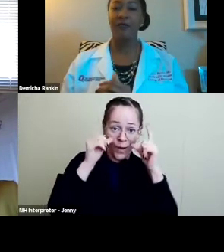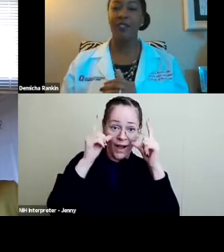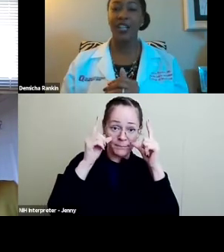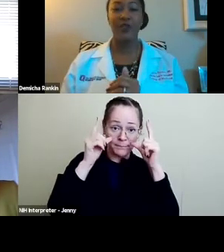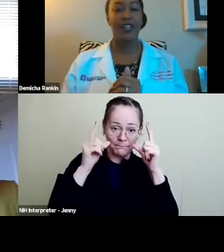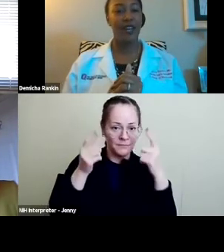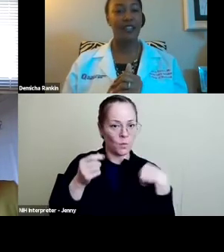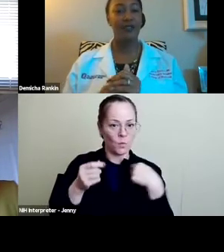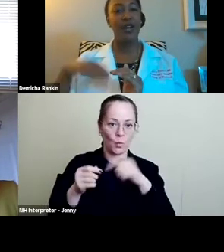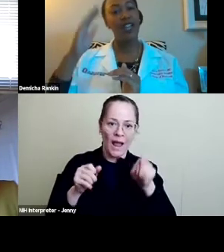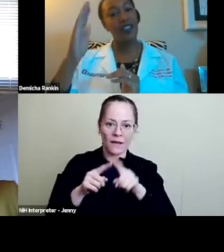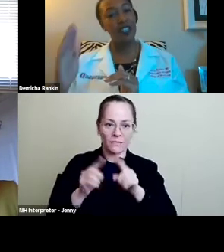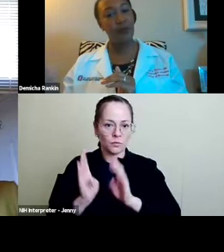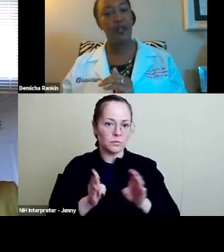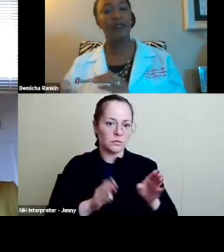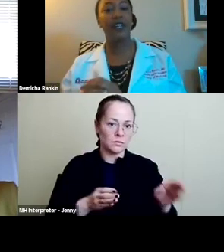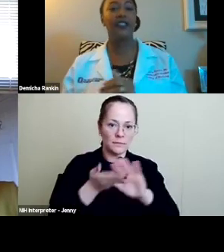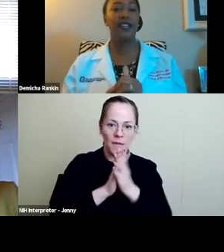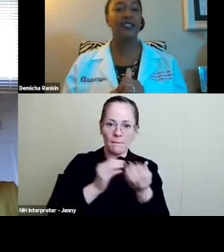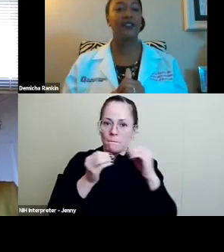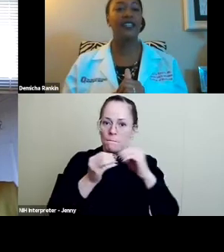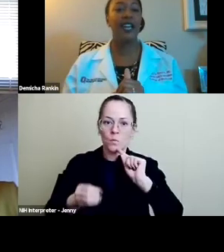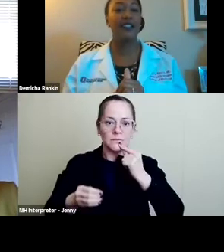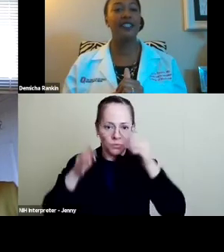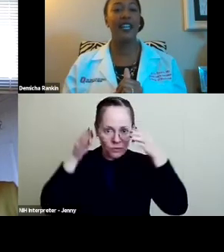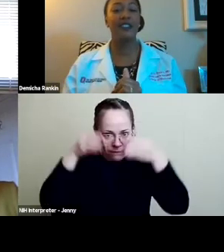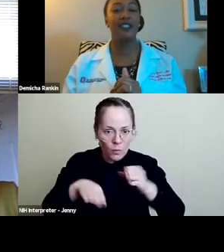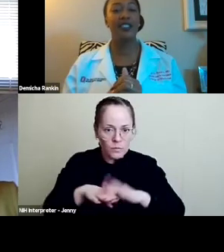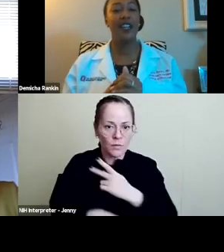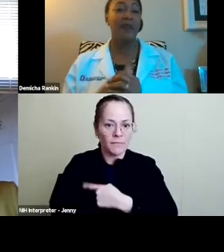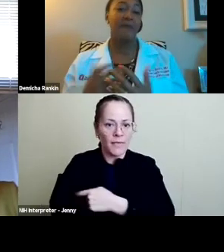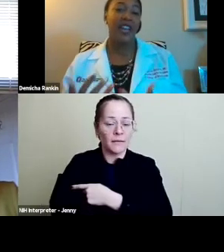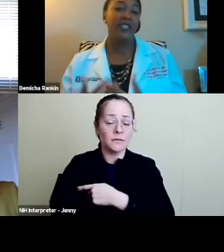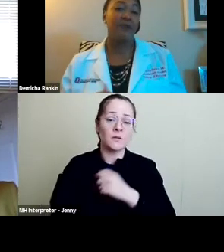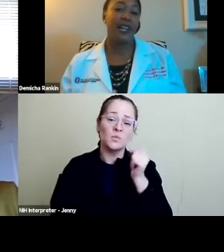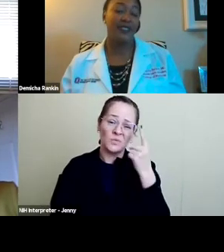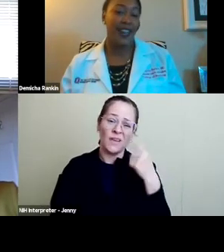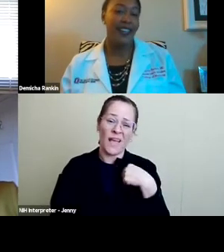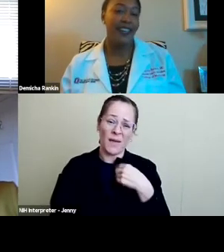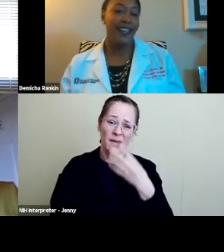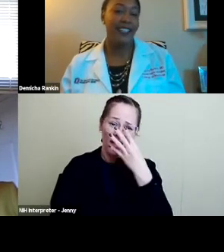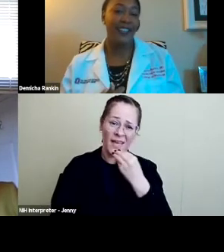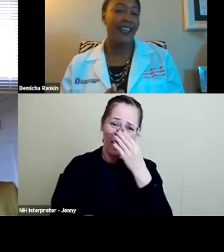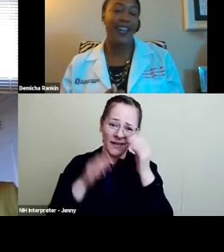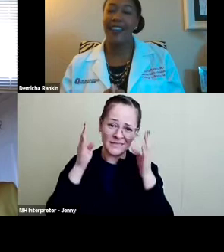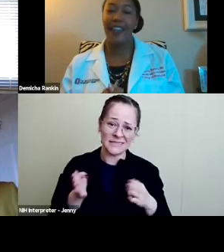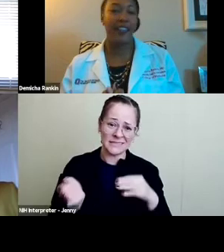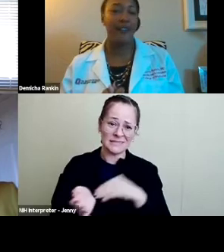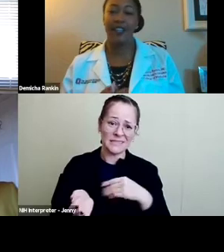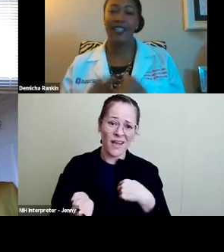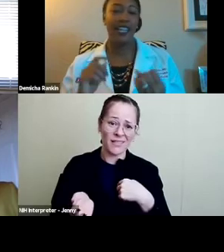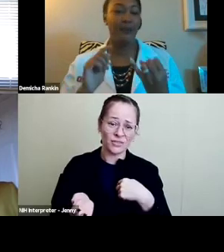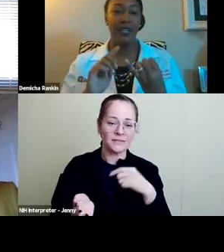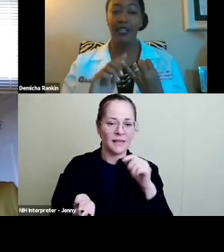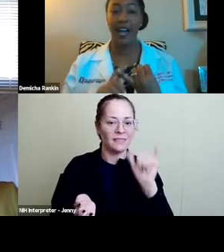your electronic devices away and you prepare for landing. And so as the anesthesiologist, that's what my day is like. And I love